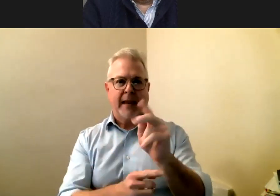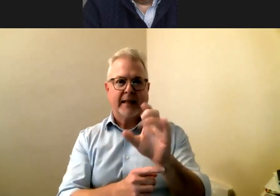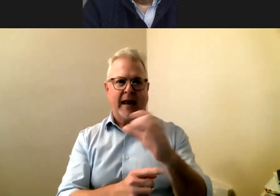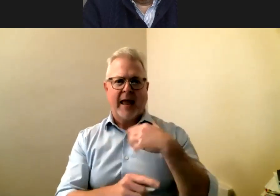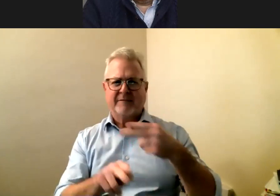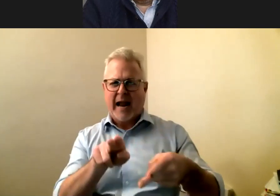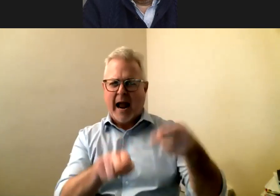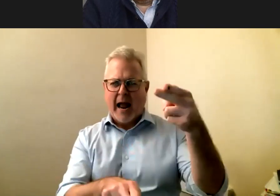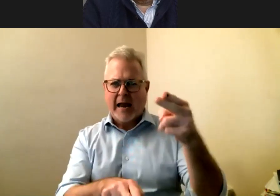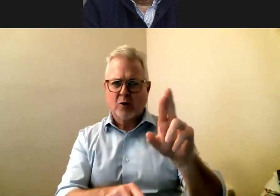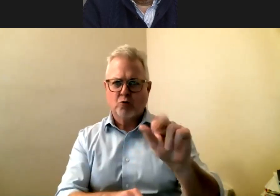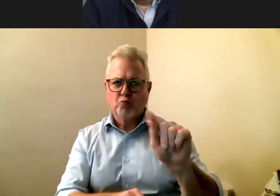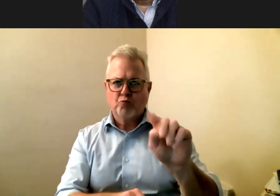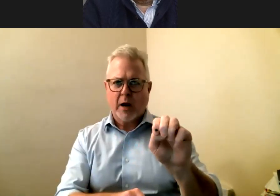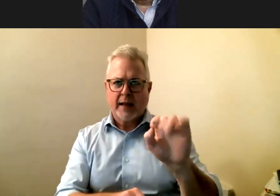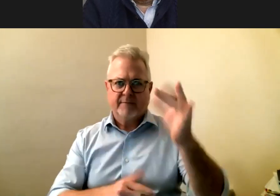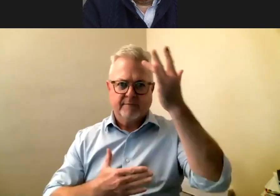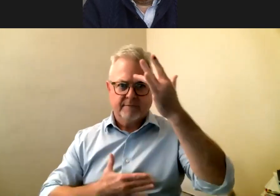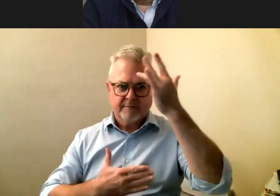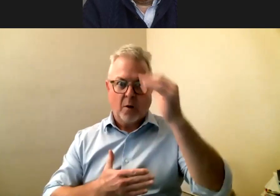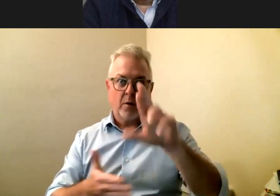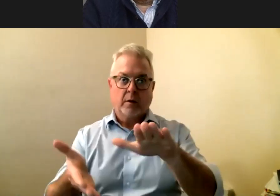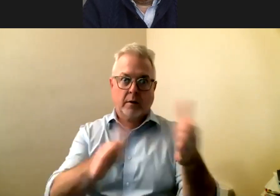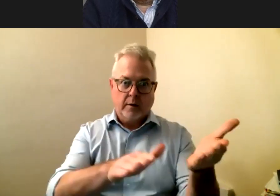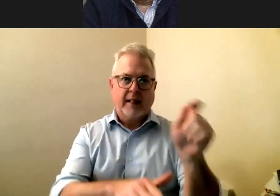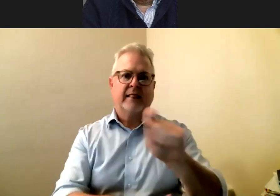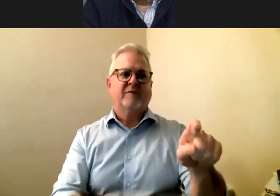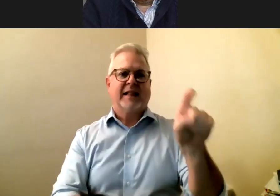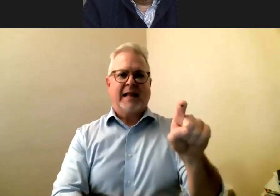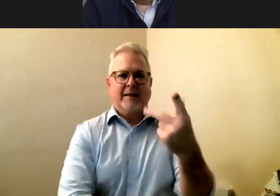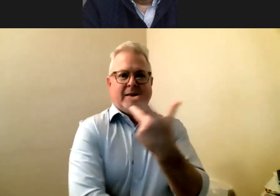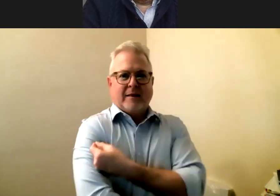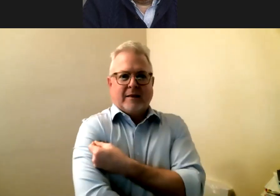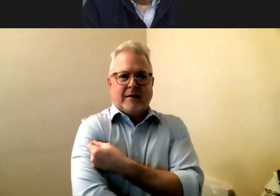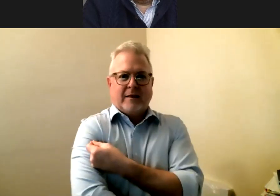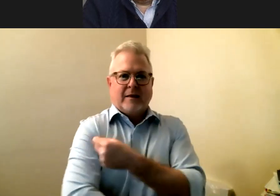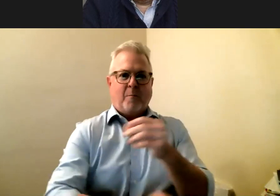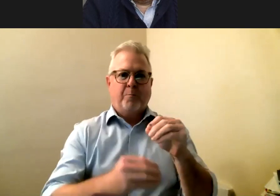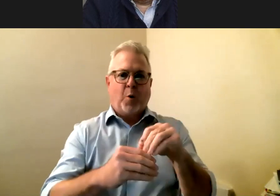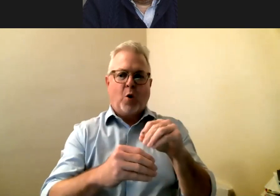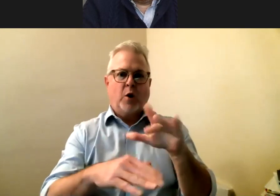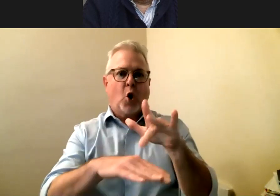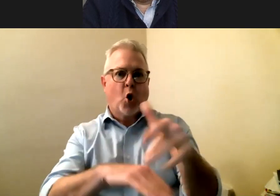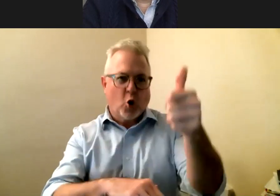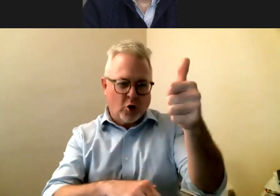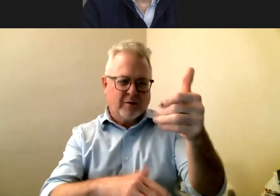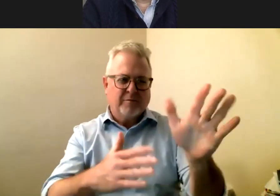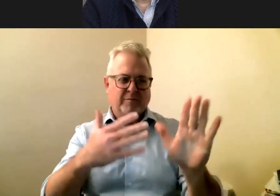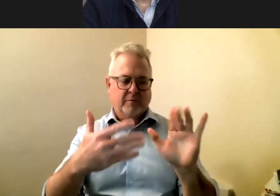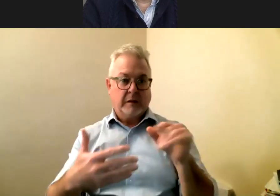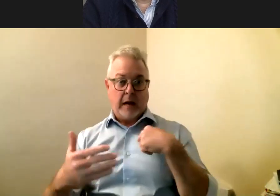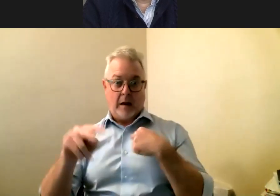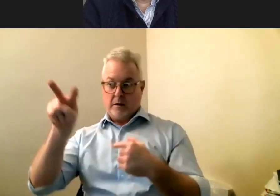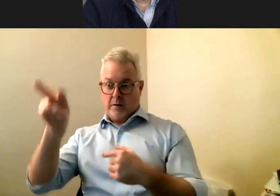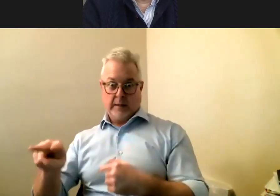like ethnicity, because some ethnicities have higher risks of infection than other people, or risk of death than other